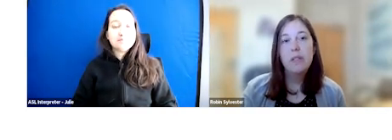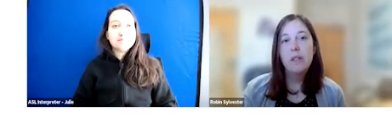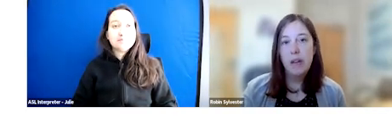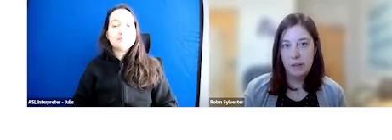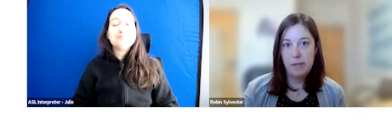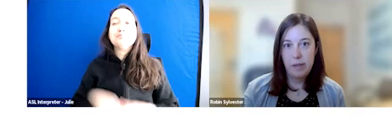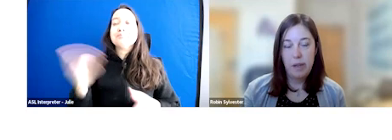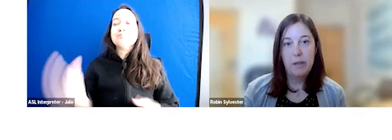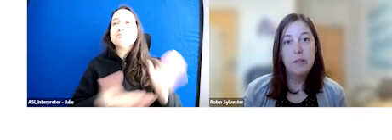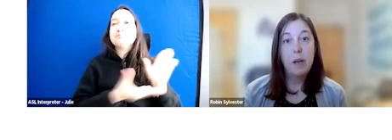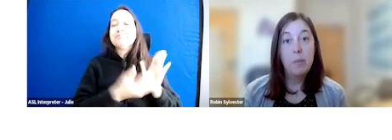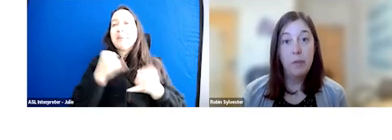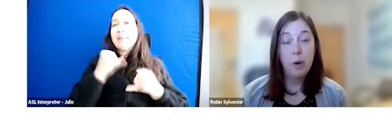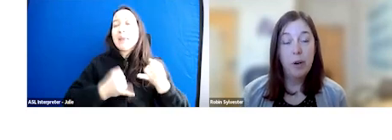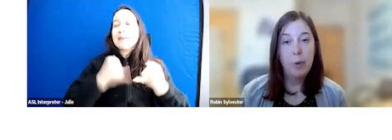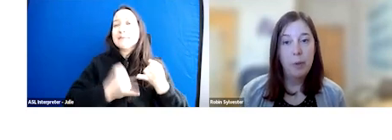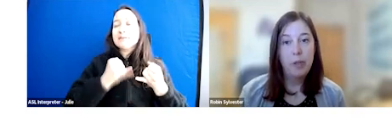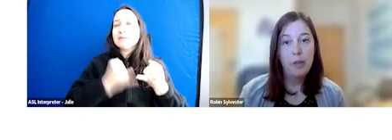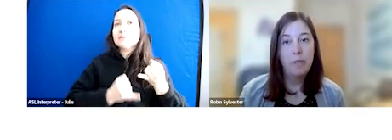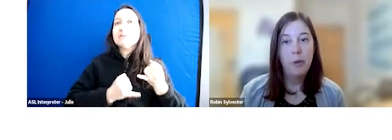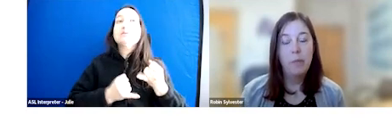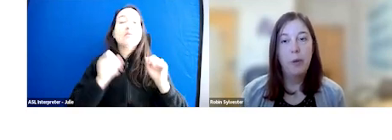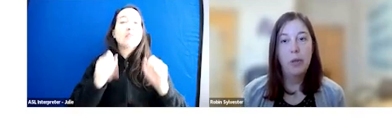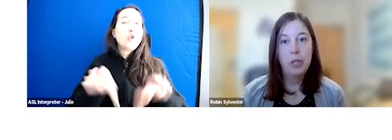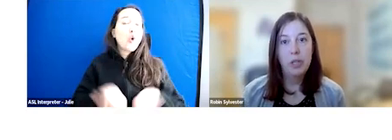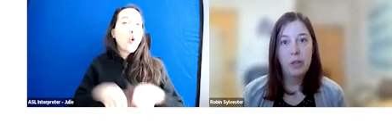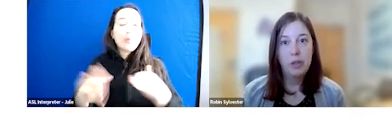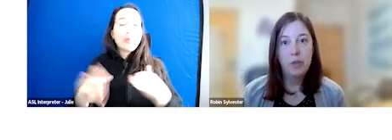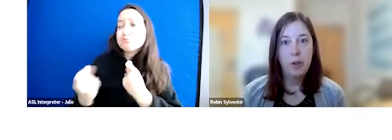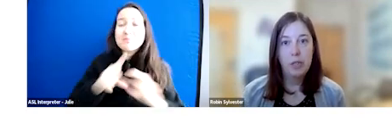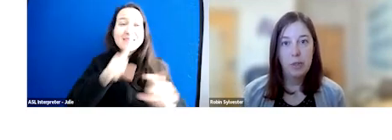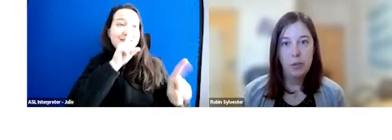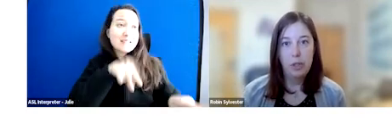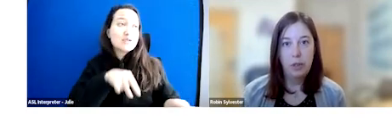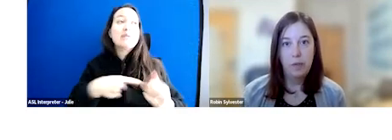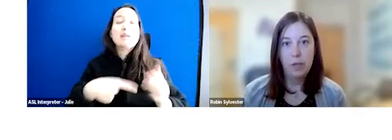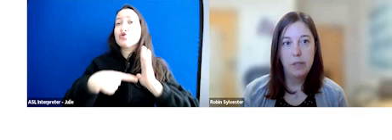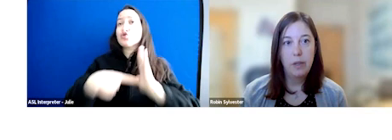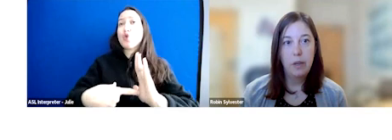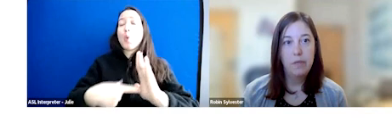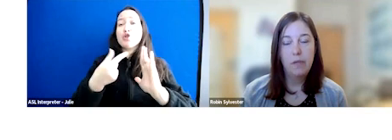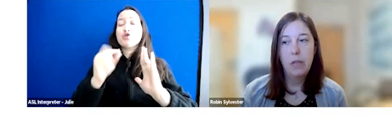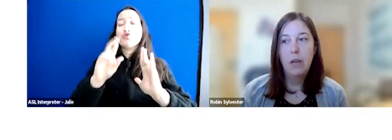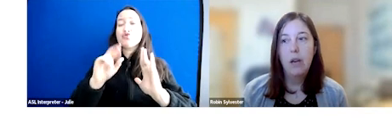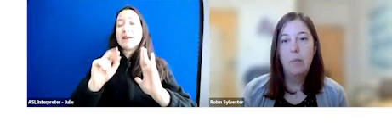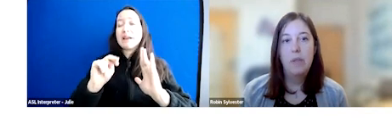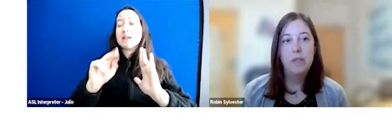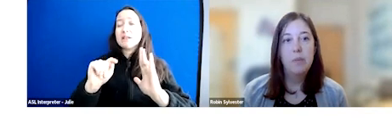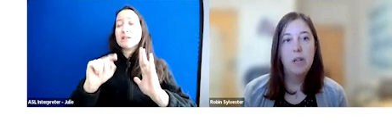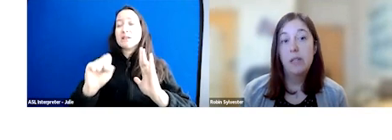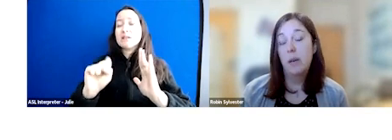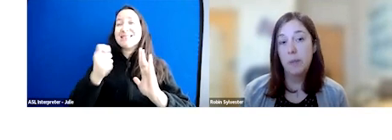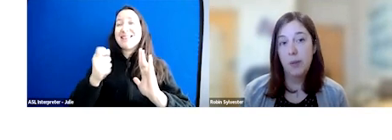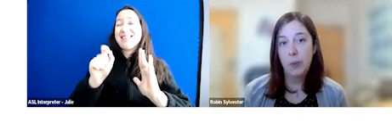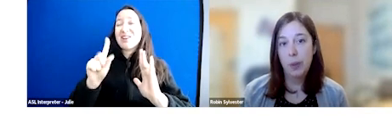So this is the last slide before I open the floor up for questions and also for a demonstration of grants.gov. These are